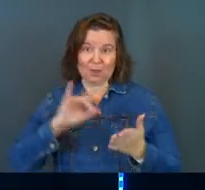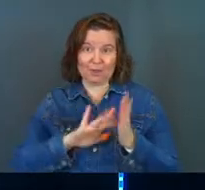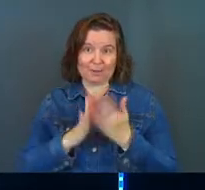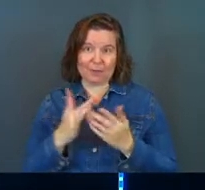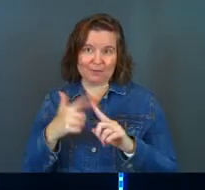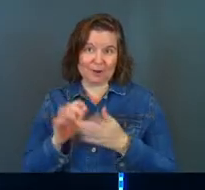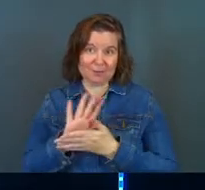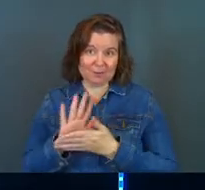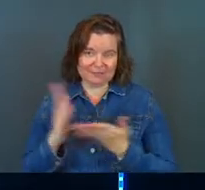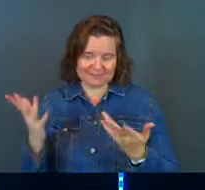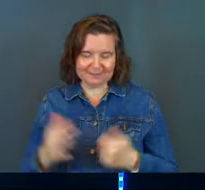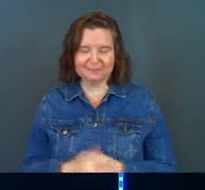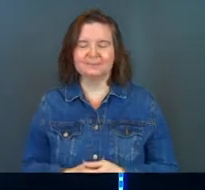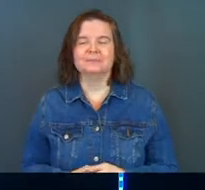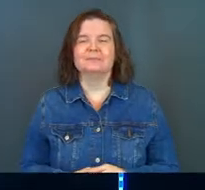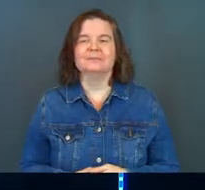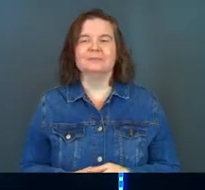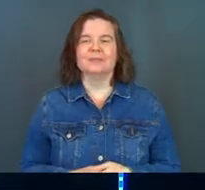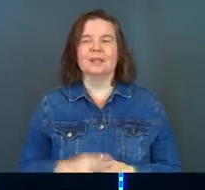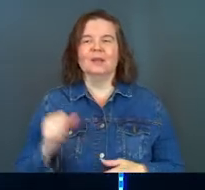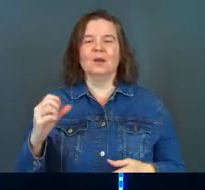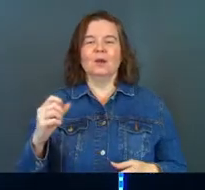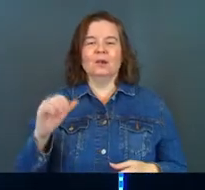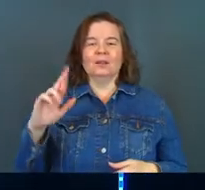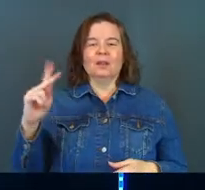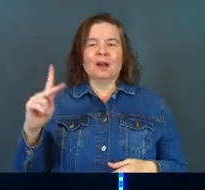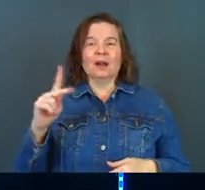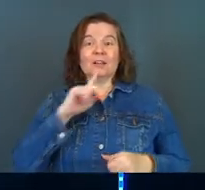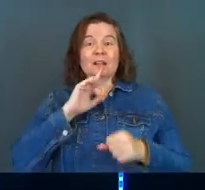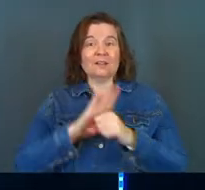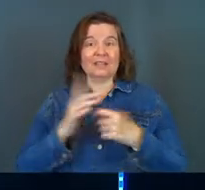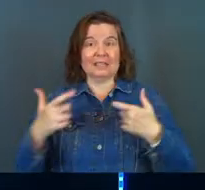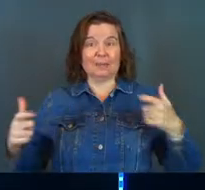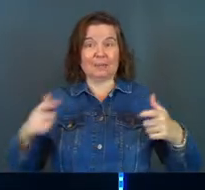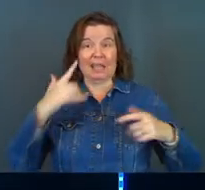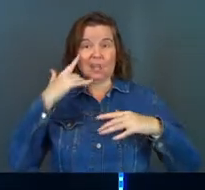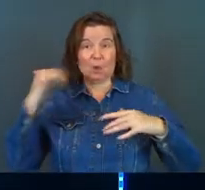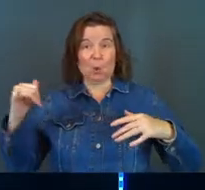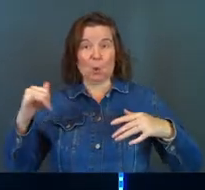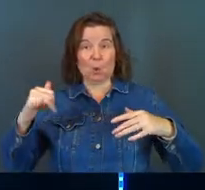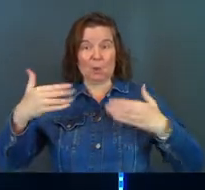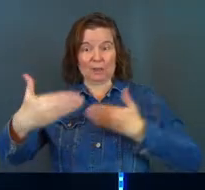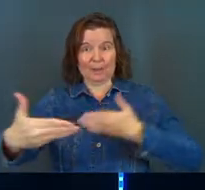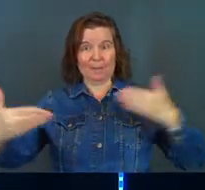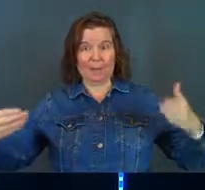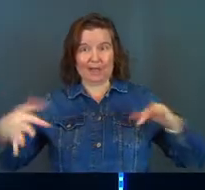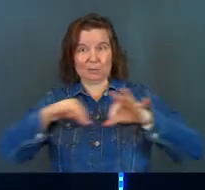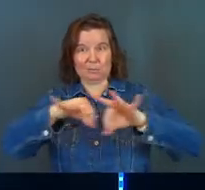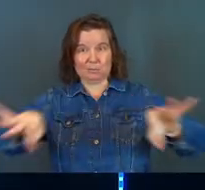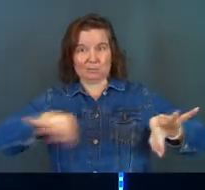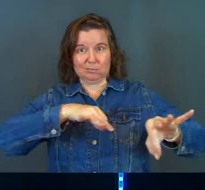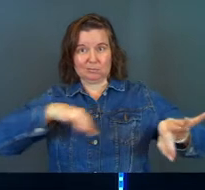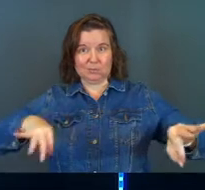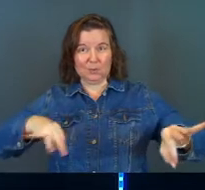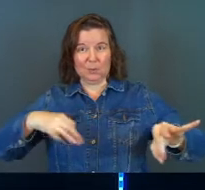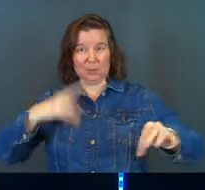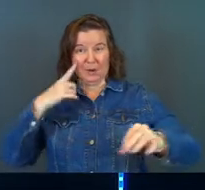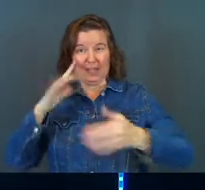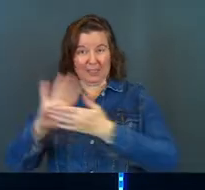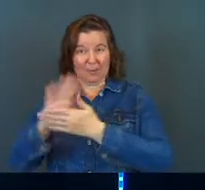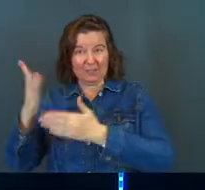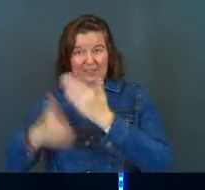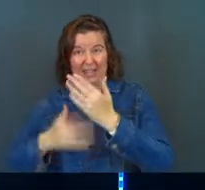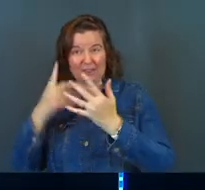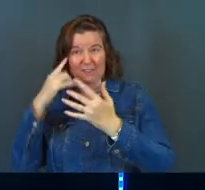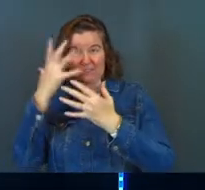Bible from movies. So the Ark of the Covenant is the big gold box, right? That melts their faces off at the end of the movie. It's a great